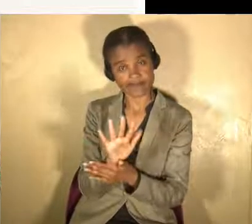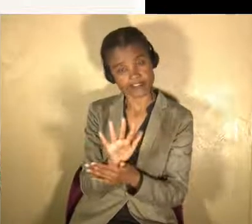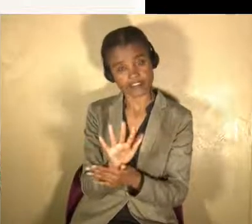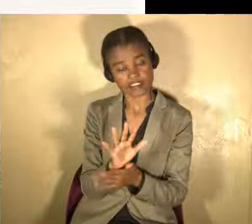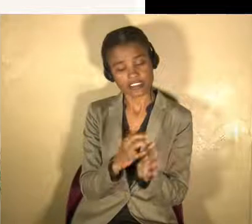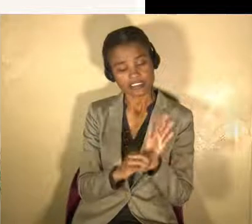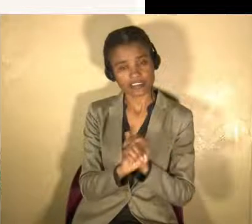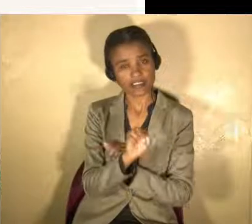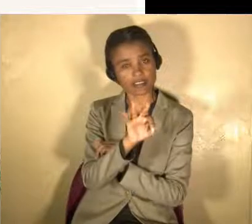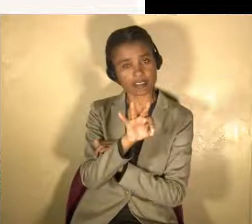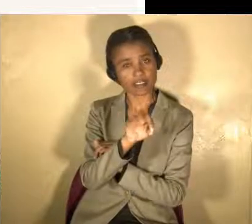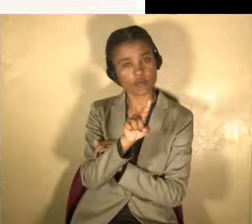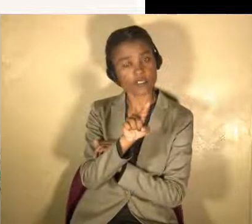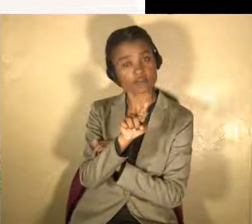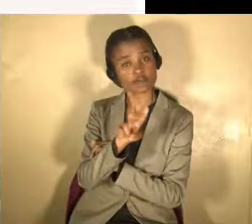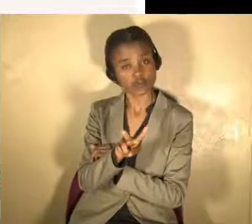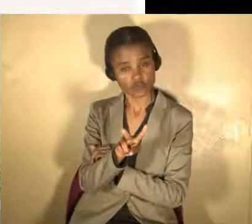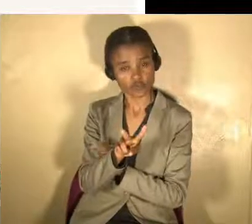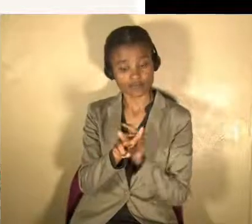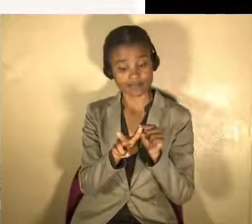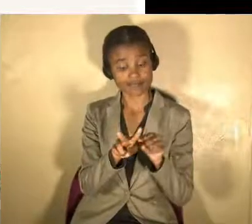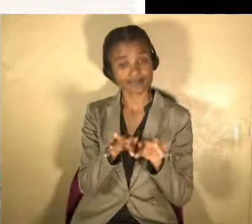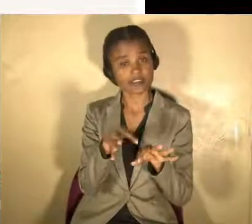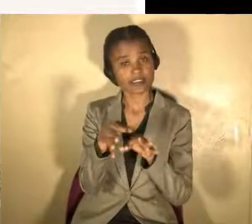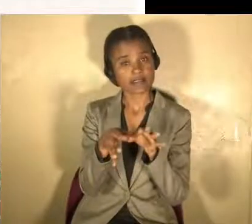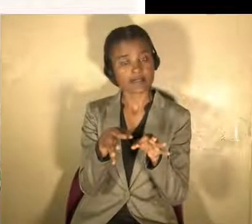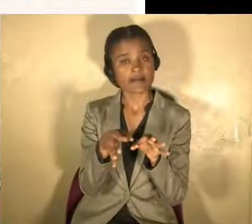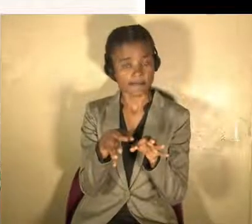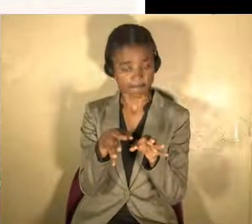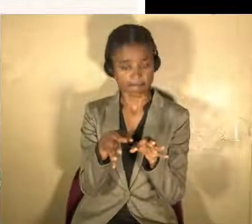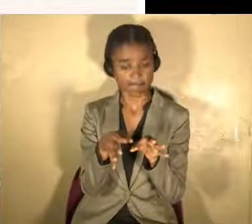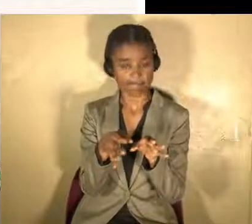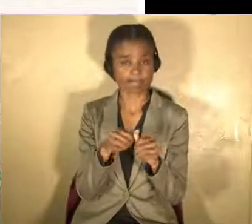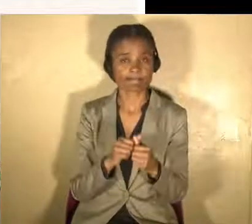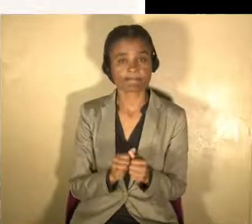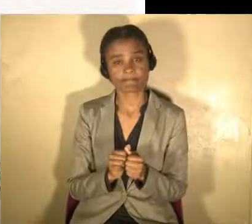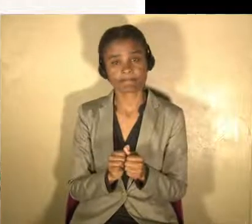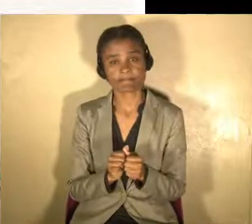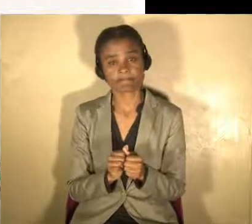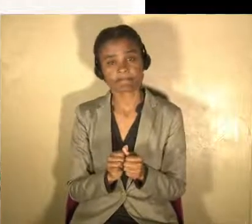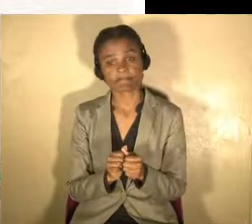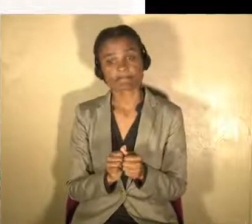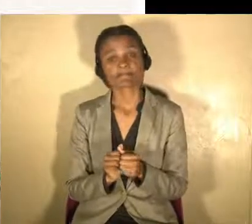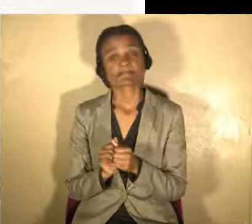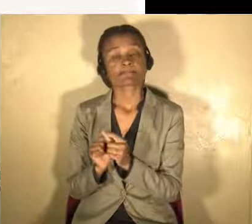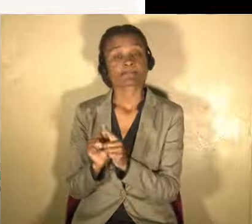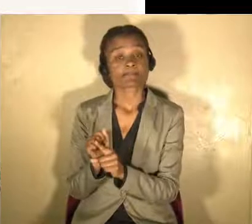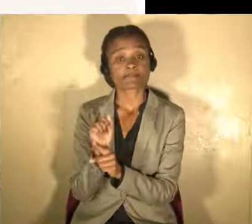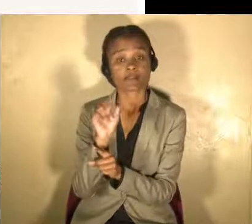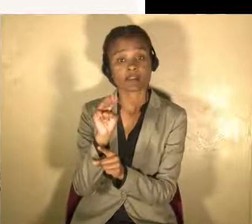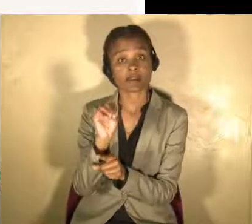312, it makes provision for the MEC for the social development